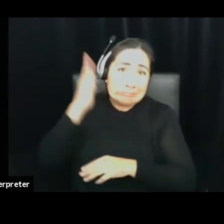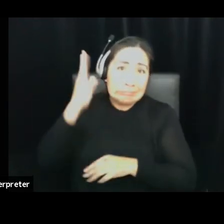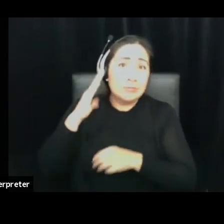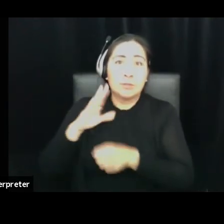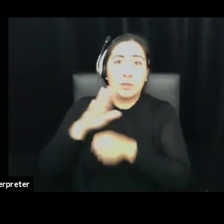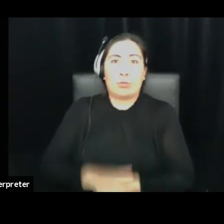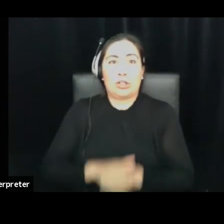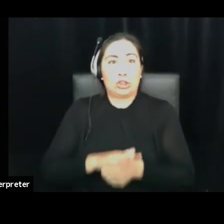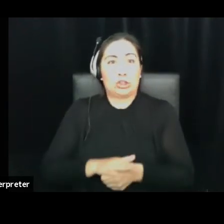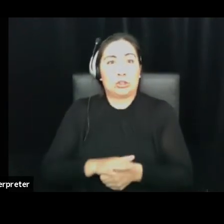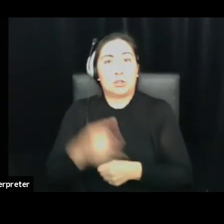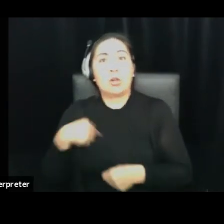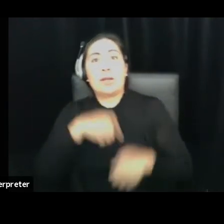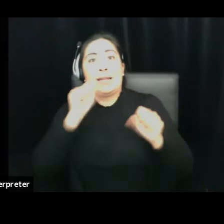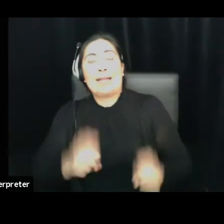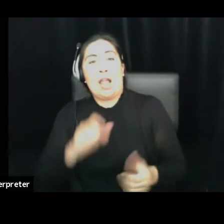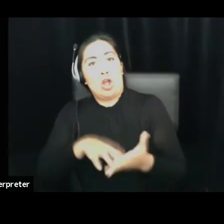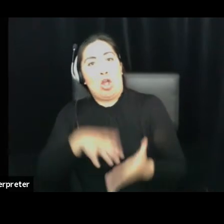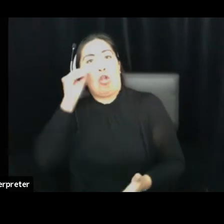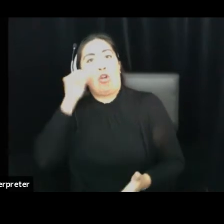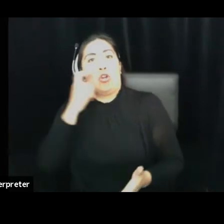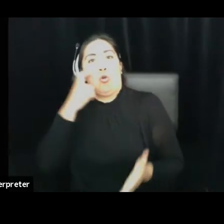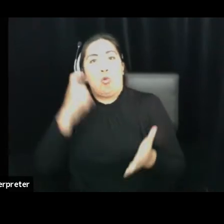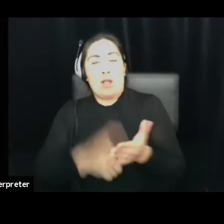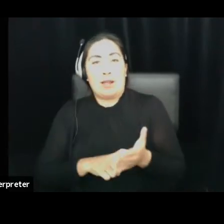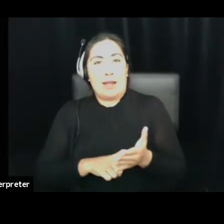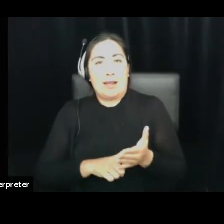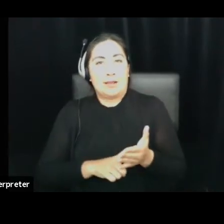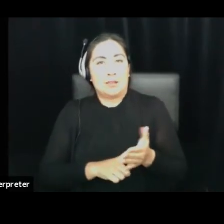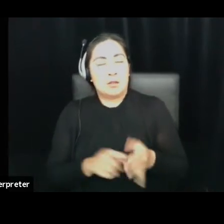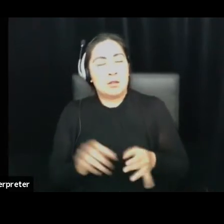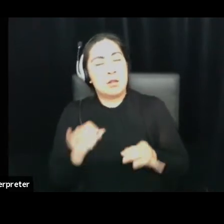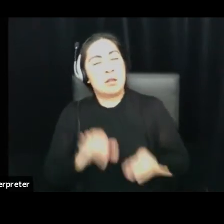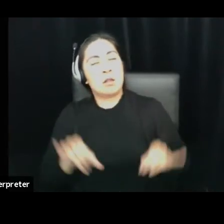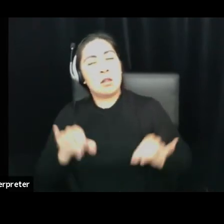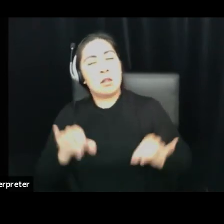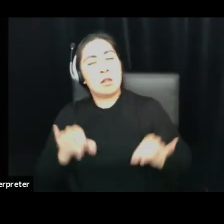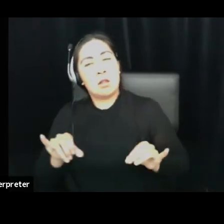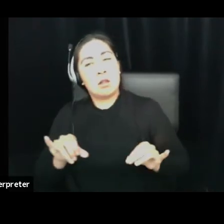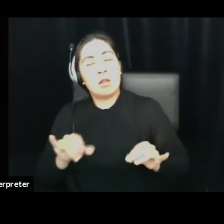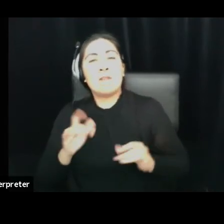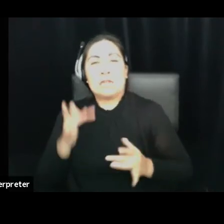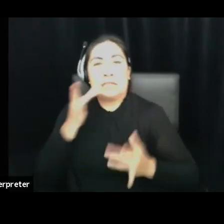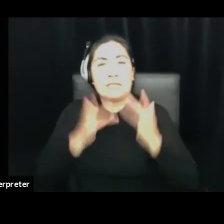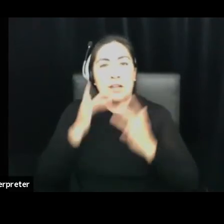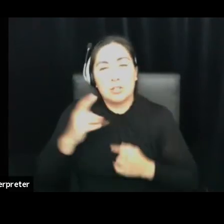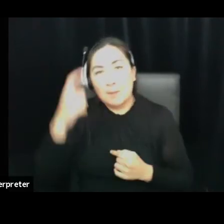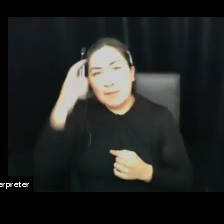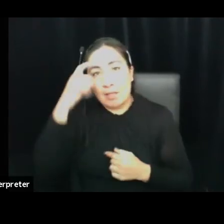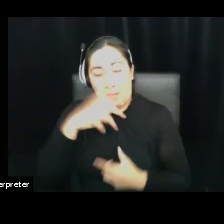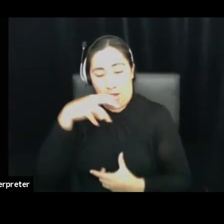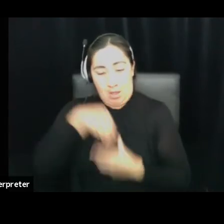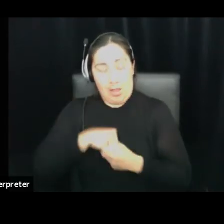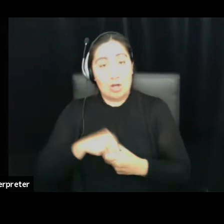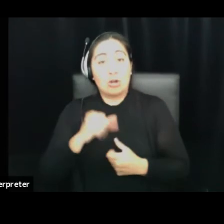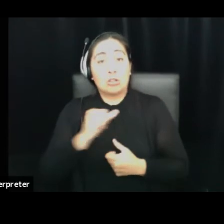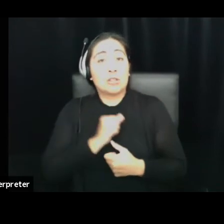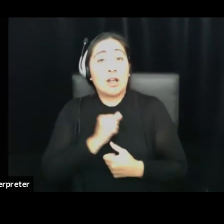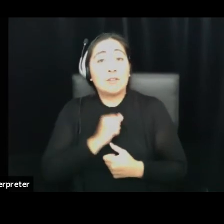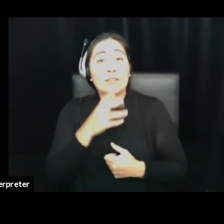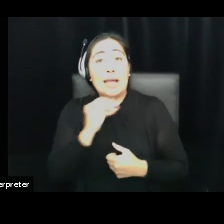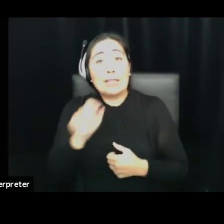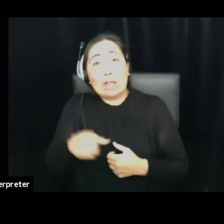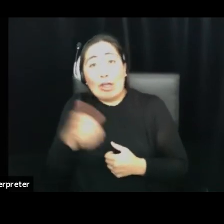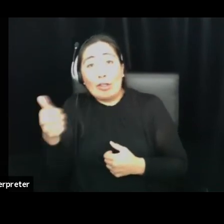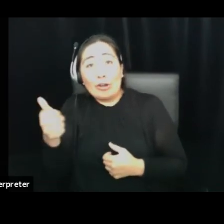If we can learn to recognize the patterns of scarcity mentality in ourselves and others, we can start to move